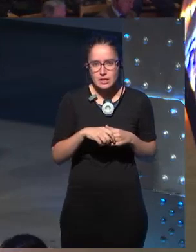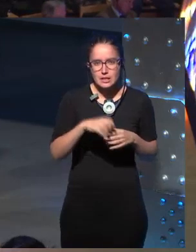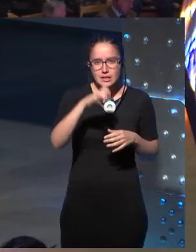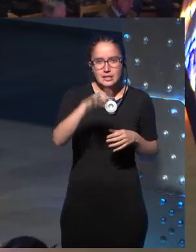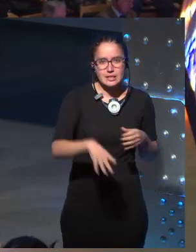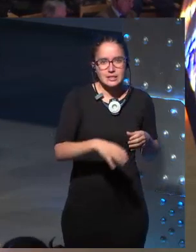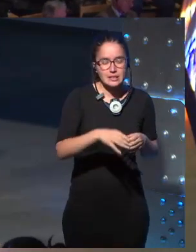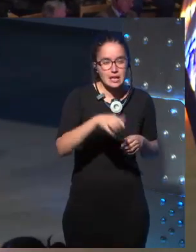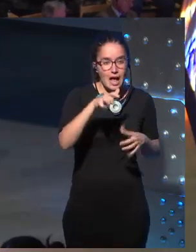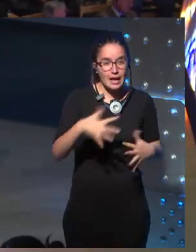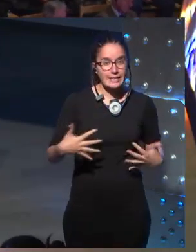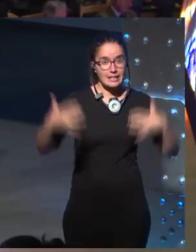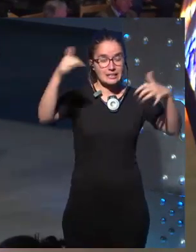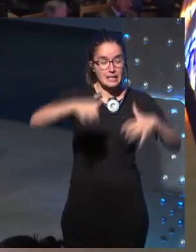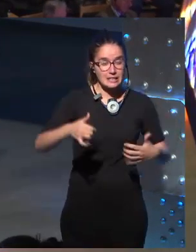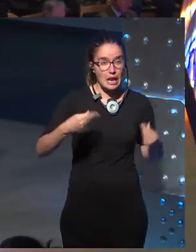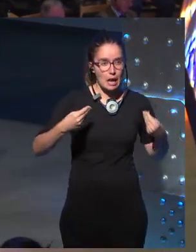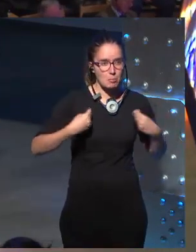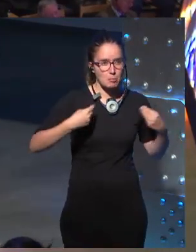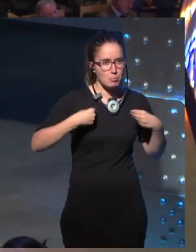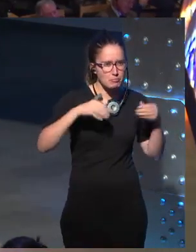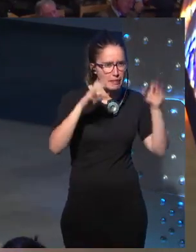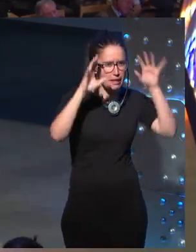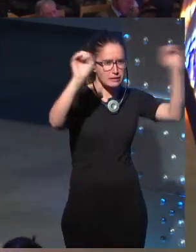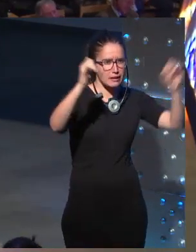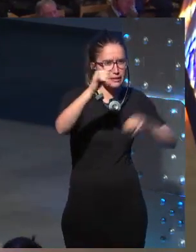now? A few.